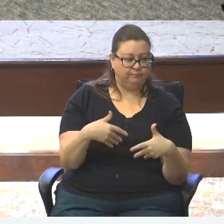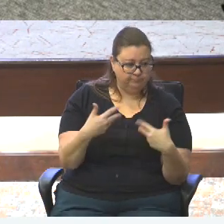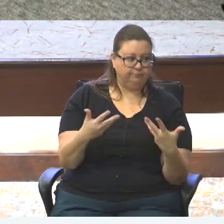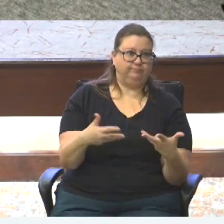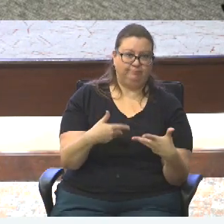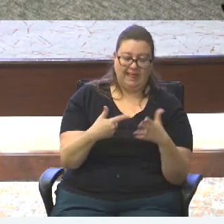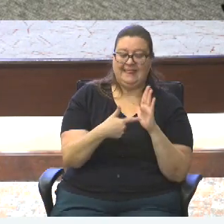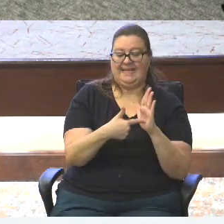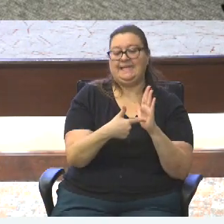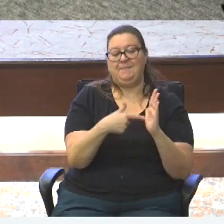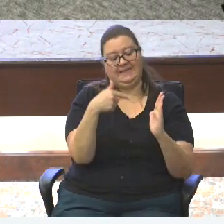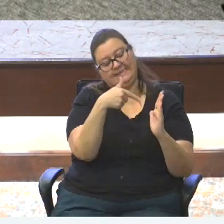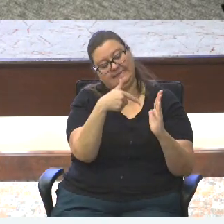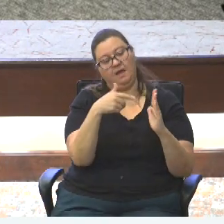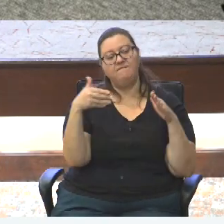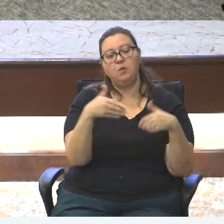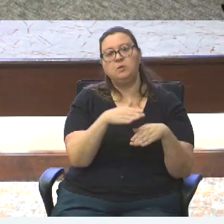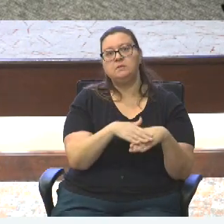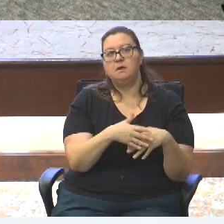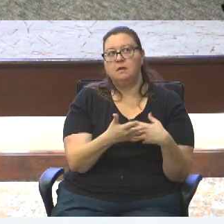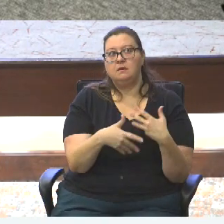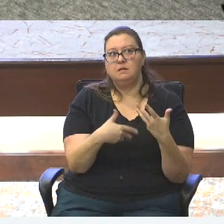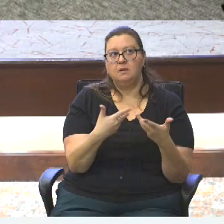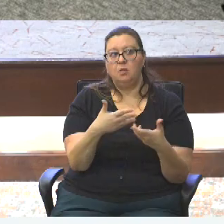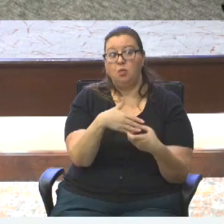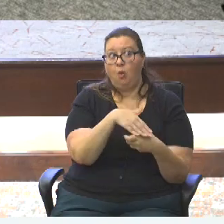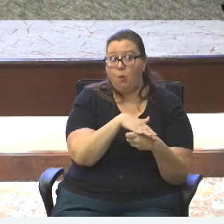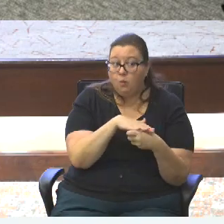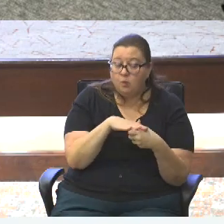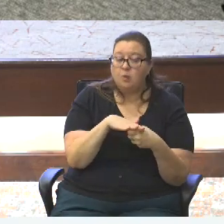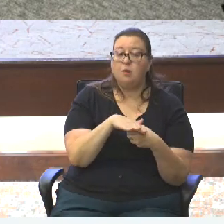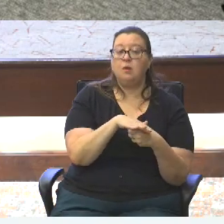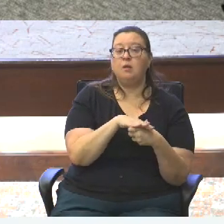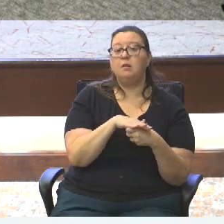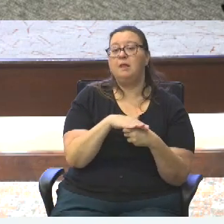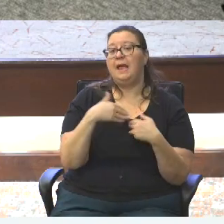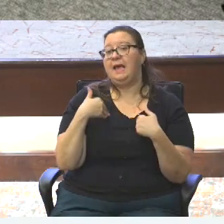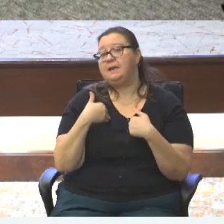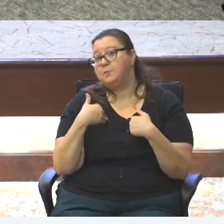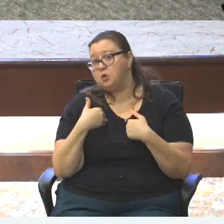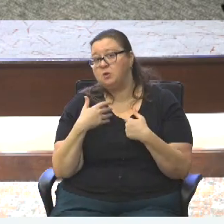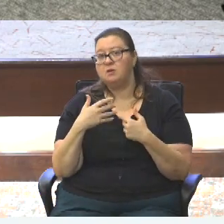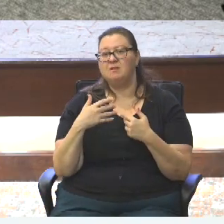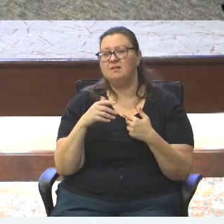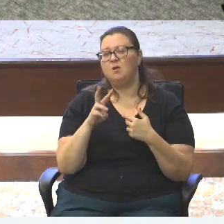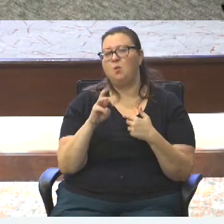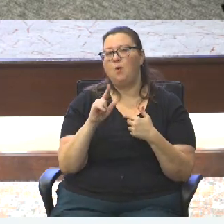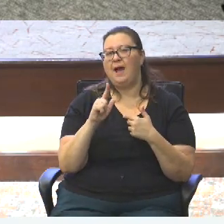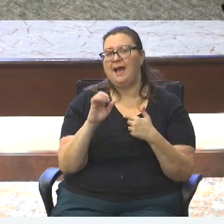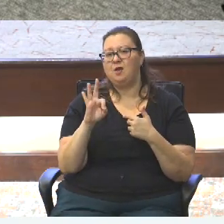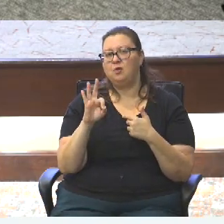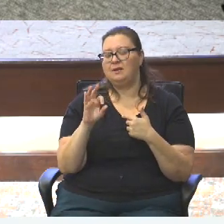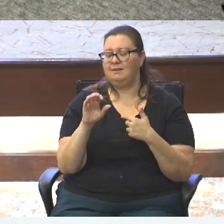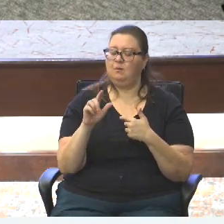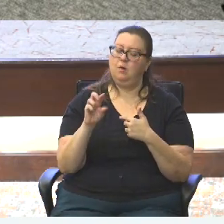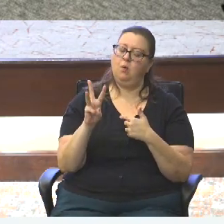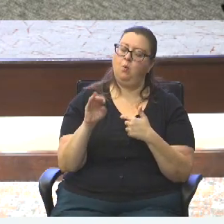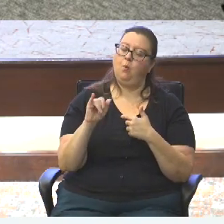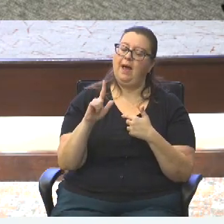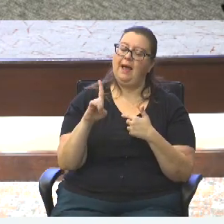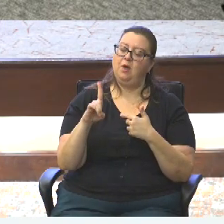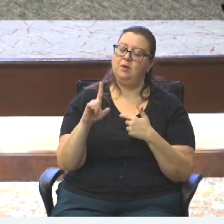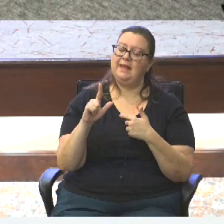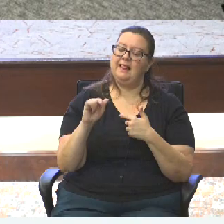exhibits, I should say. They focused on some of the local wildlife, some of the local aspects of